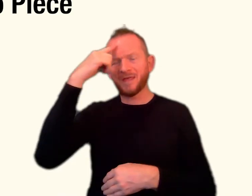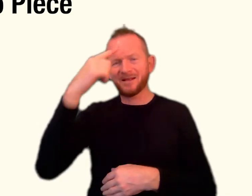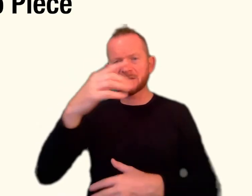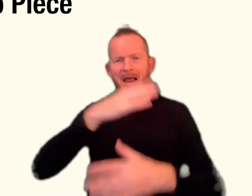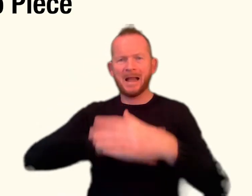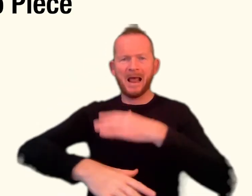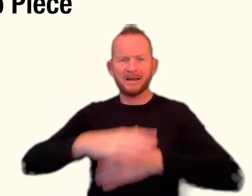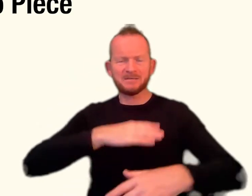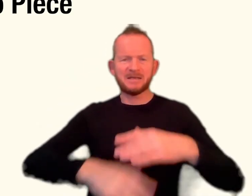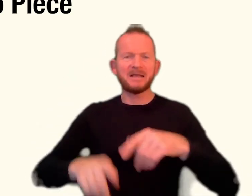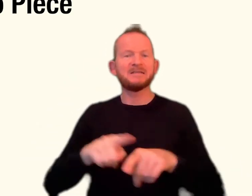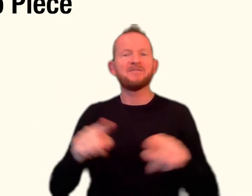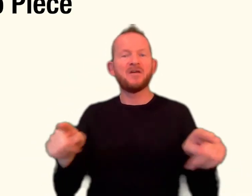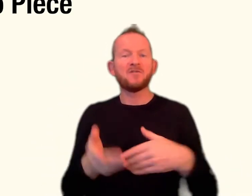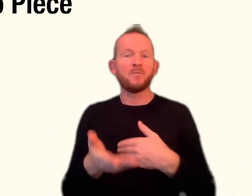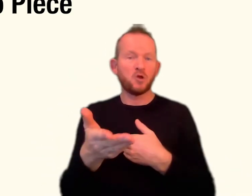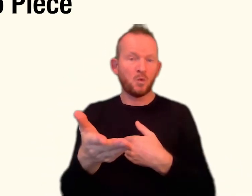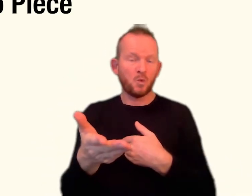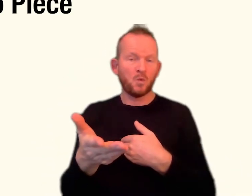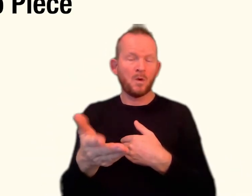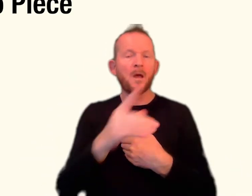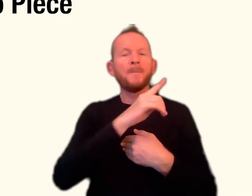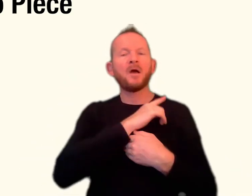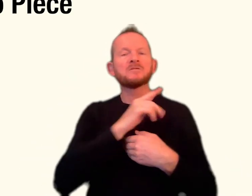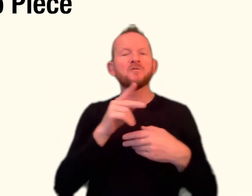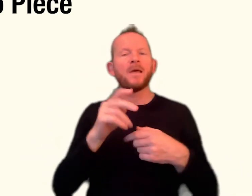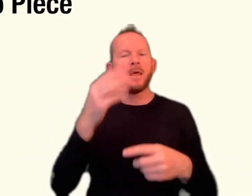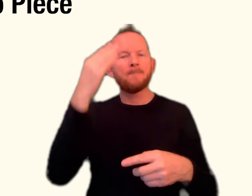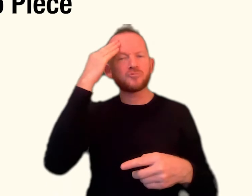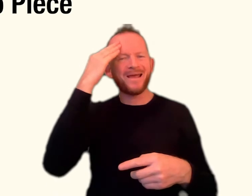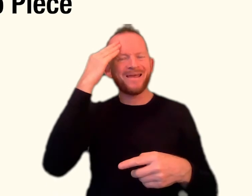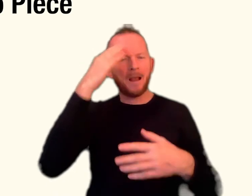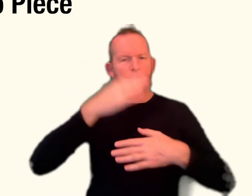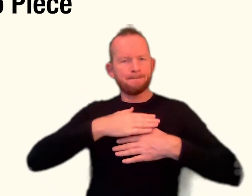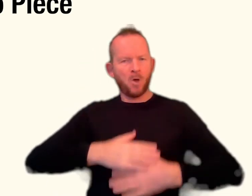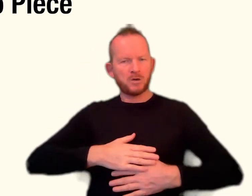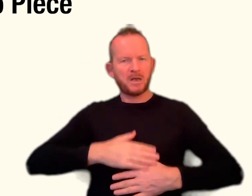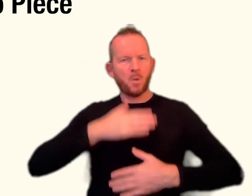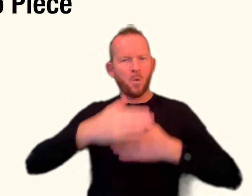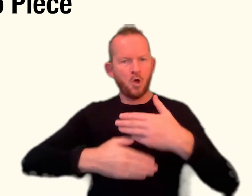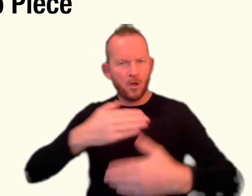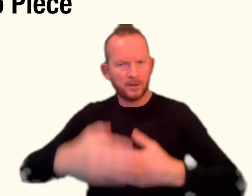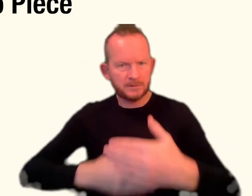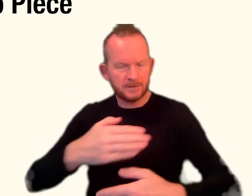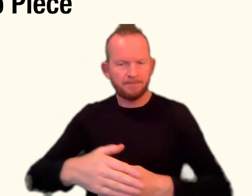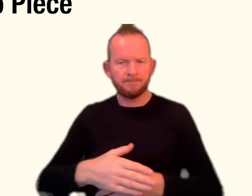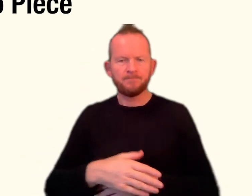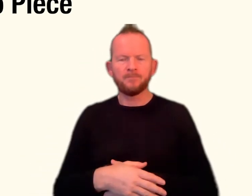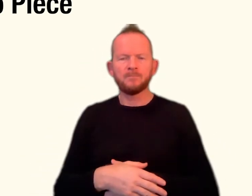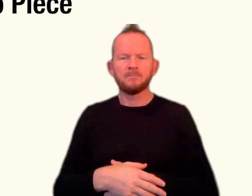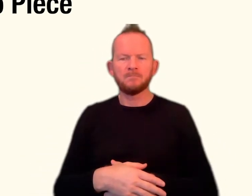differently inherently because of the way that their brain or body works. I think